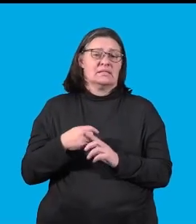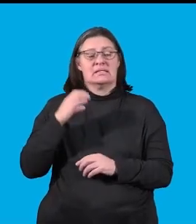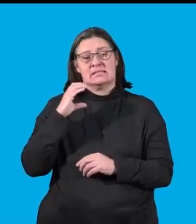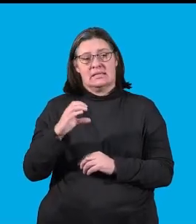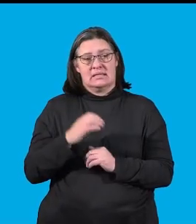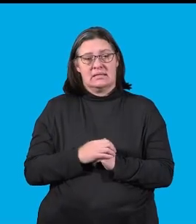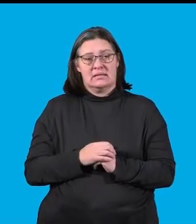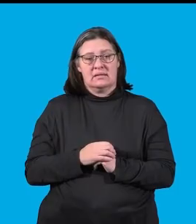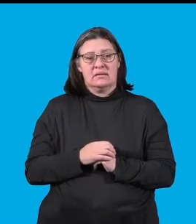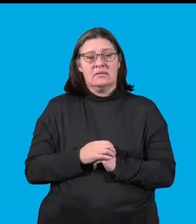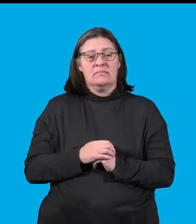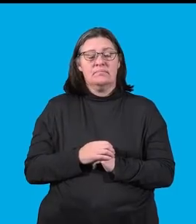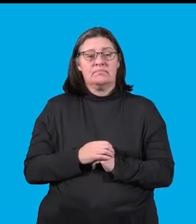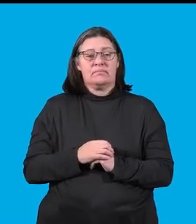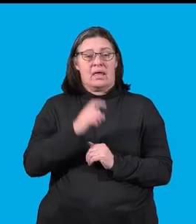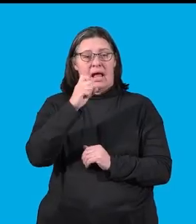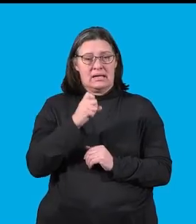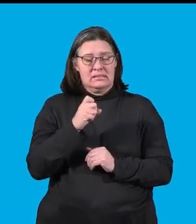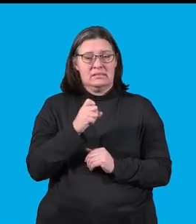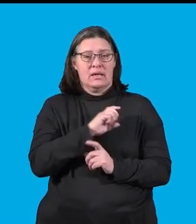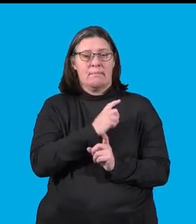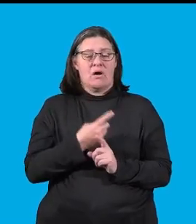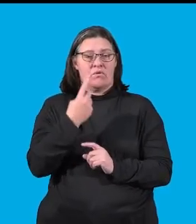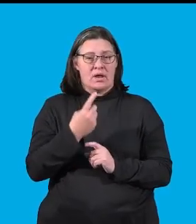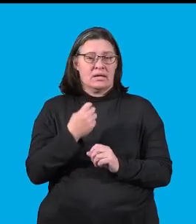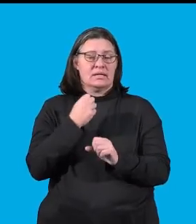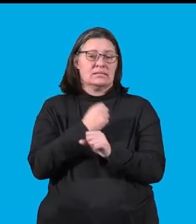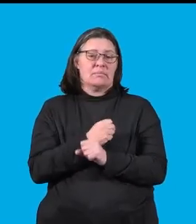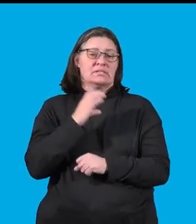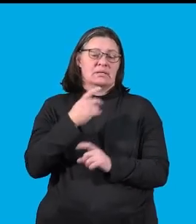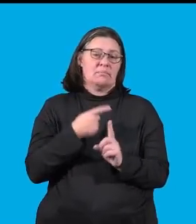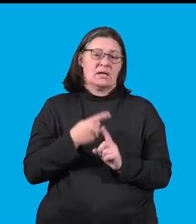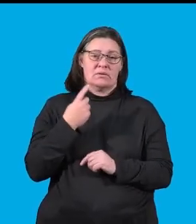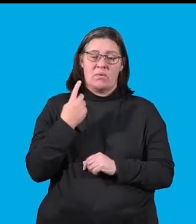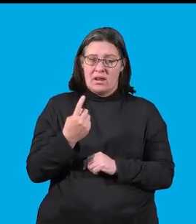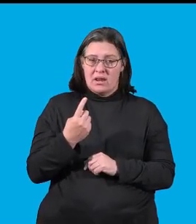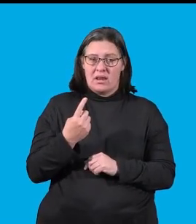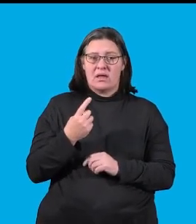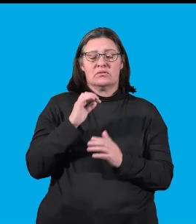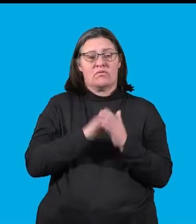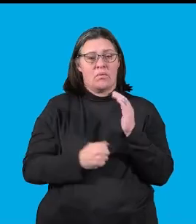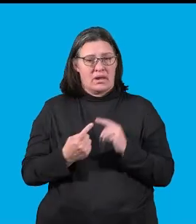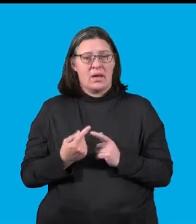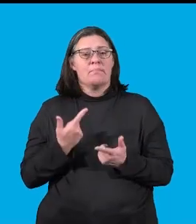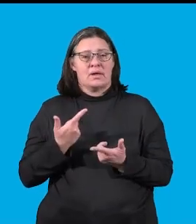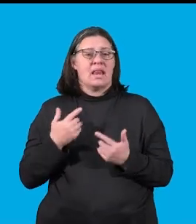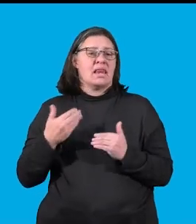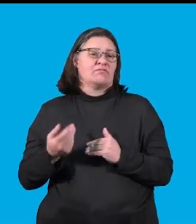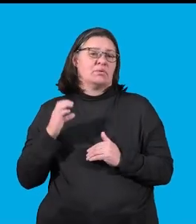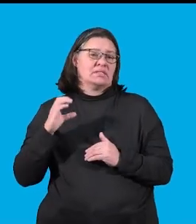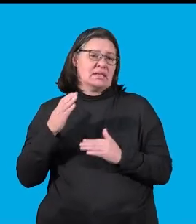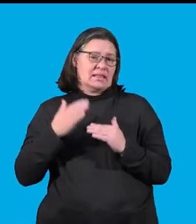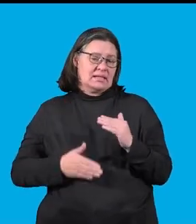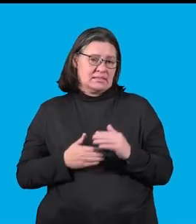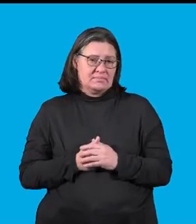plus c. X to the power of 1, we multiply c times 1 and subtract 1 from the power, so we just end up with